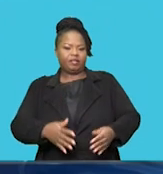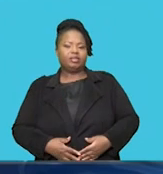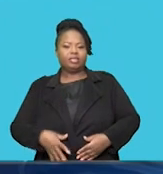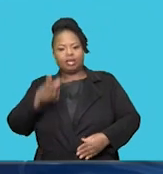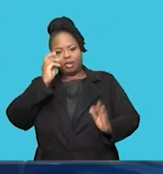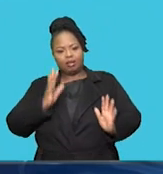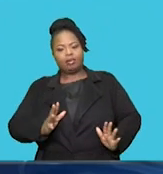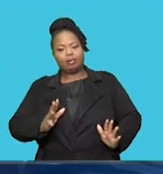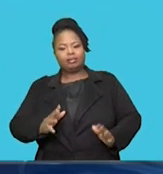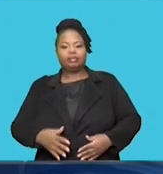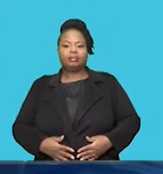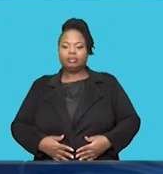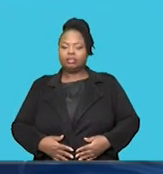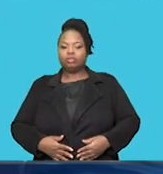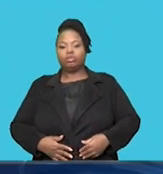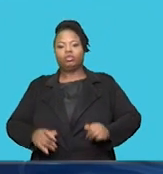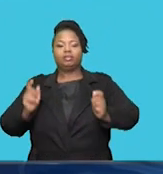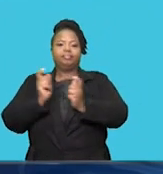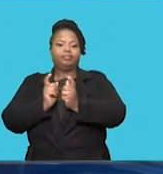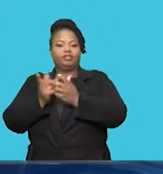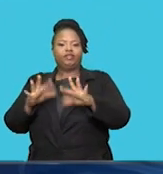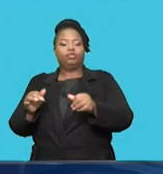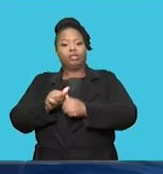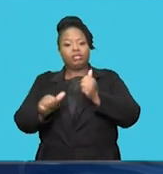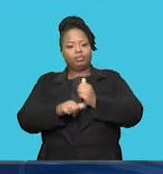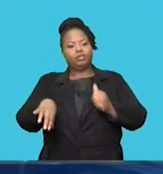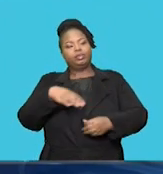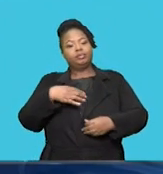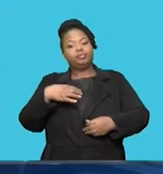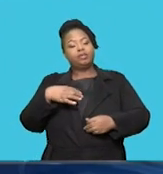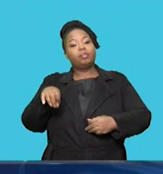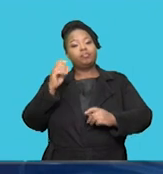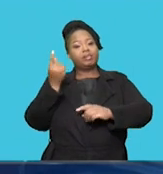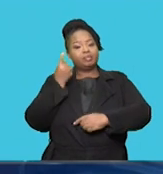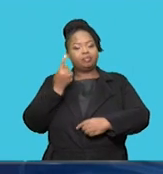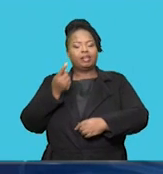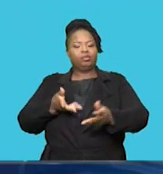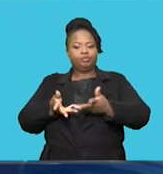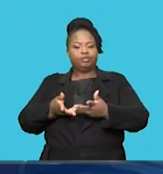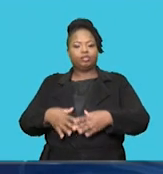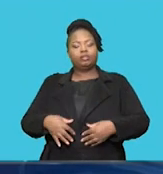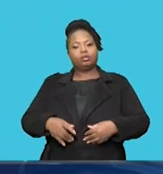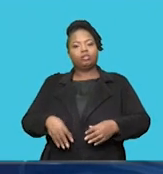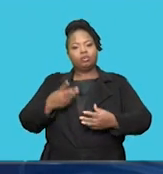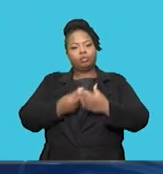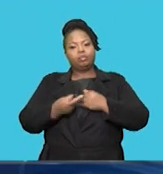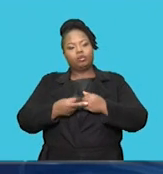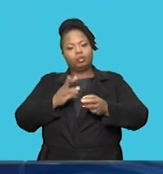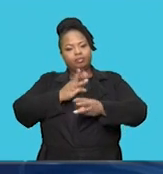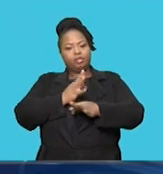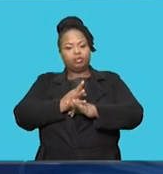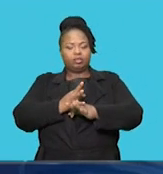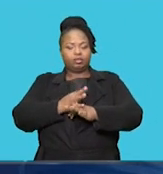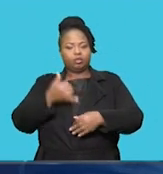learners to meet with the deputy principal so that they can handle the issue. They called both parents, the school